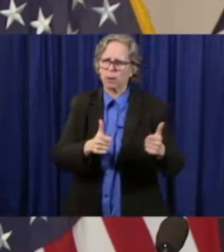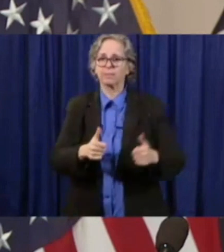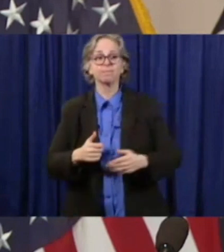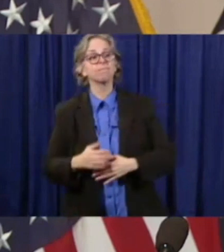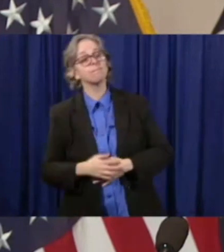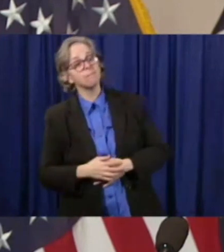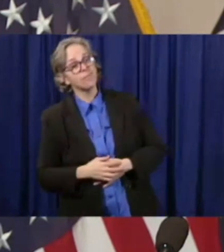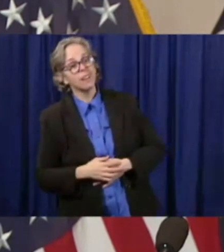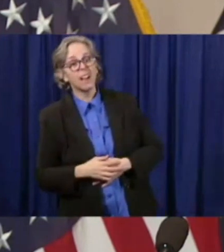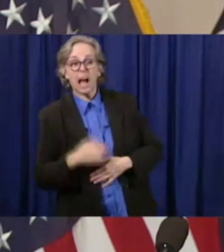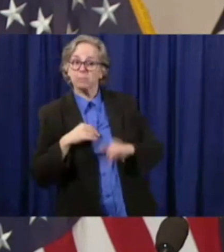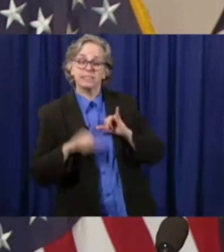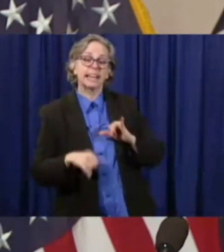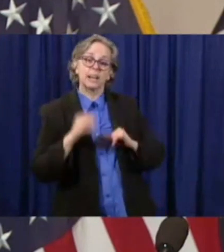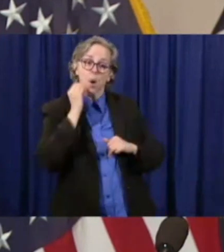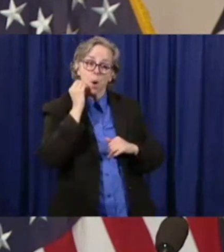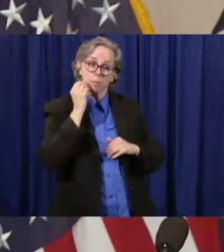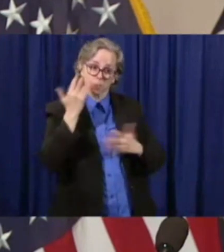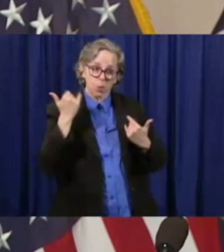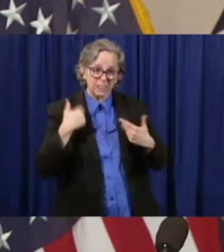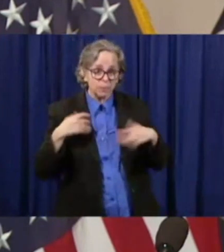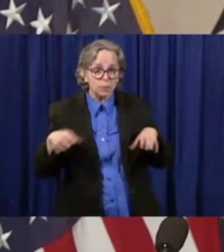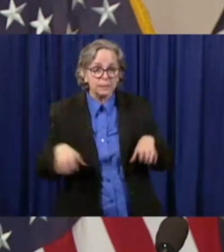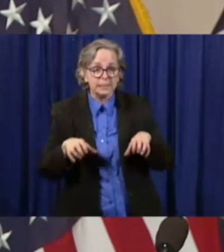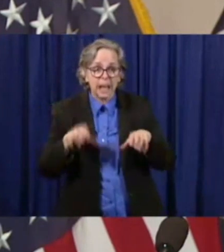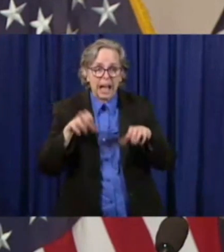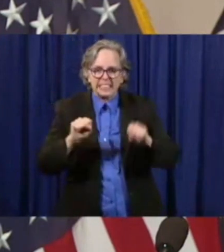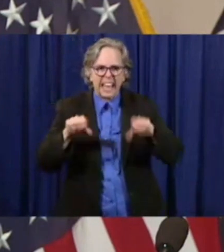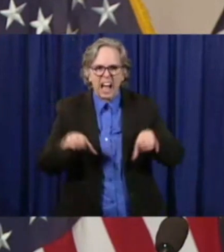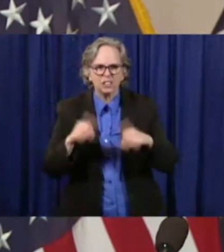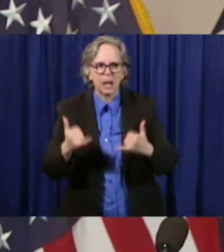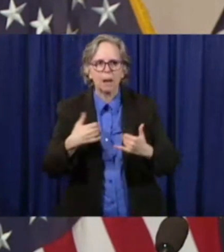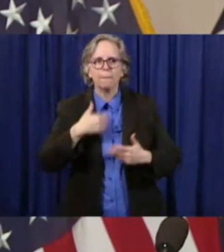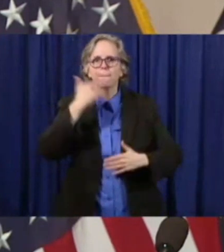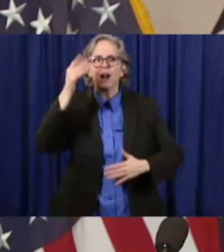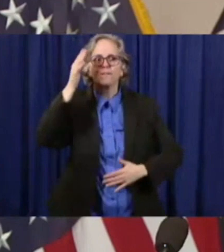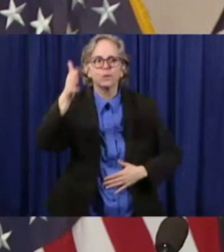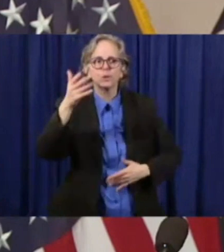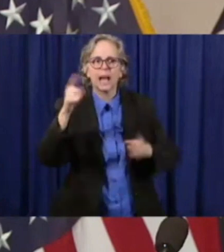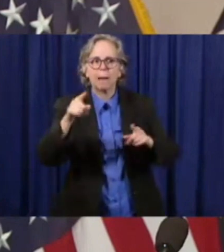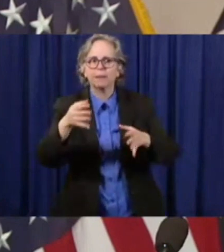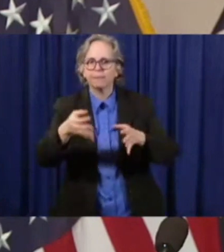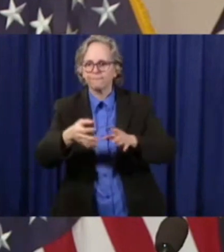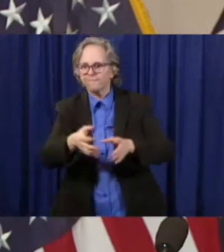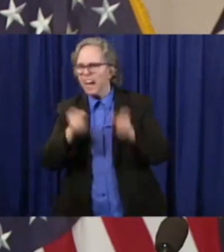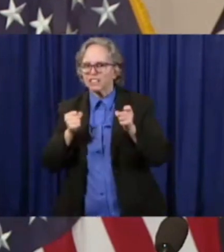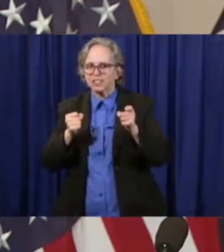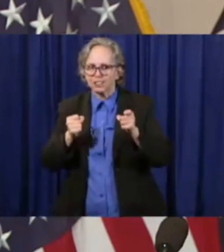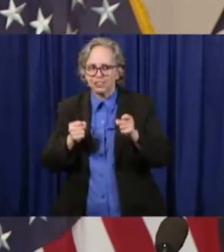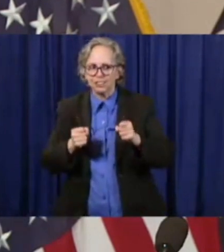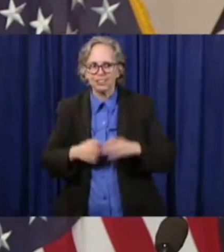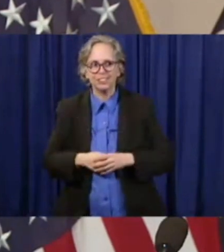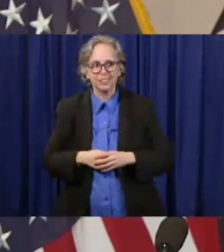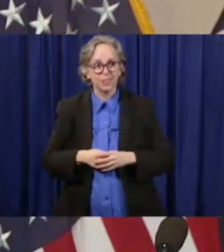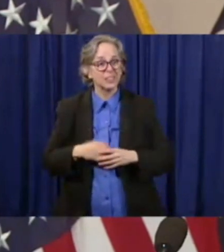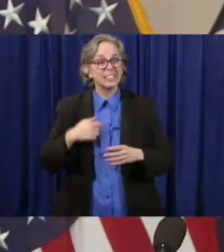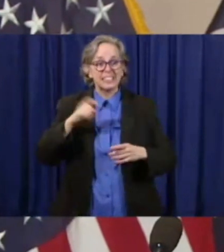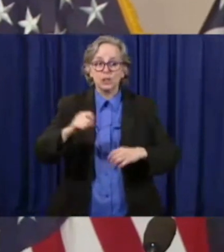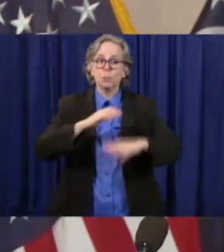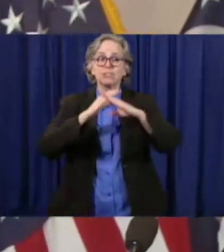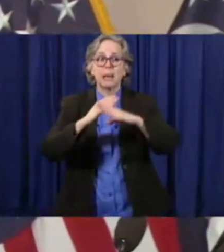if we take action now, a better future will come much faster, and we need to protect those who are more susceptible to the virus.